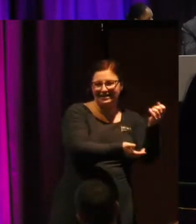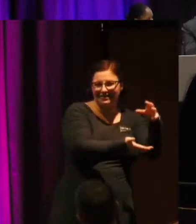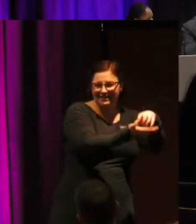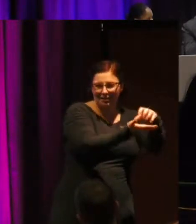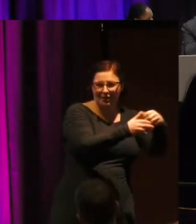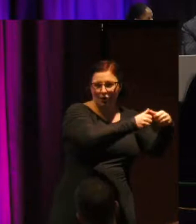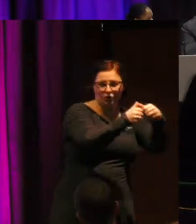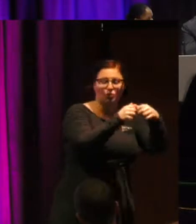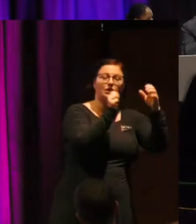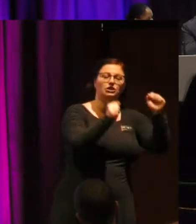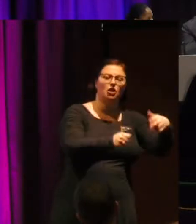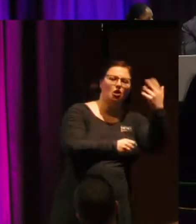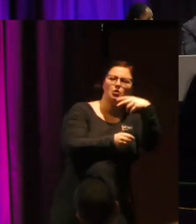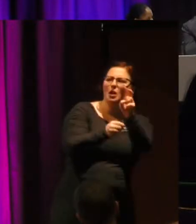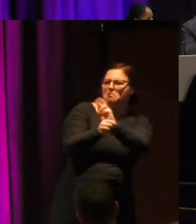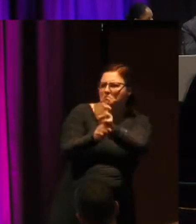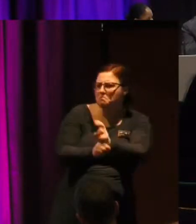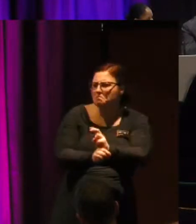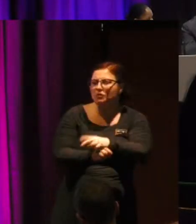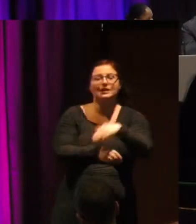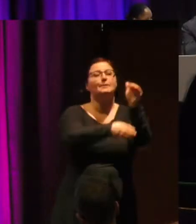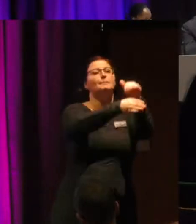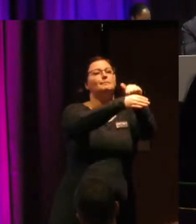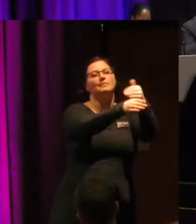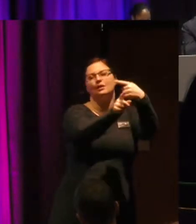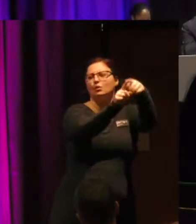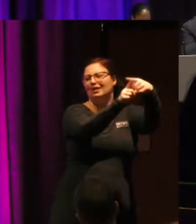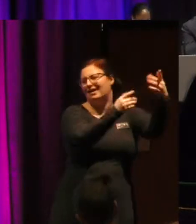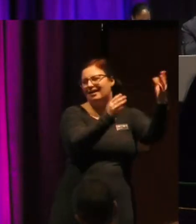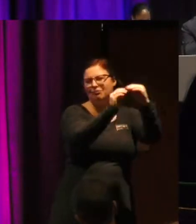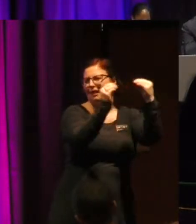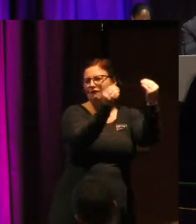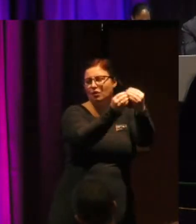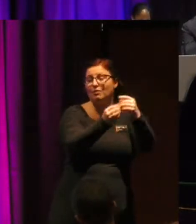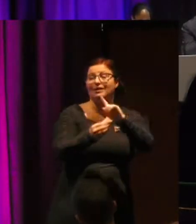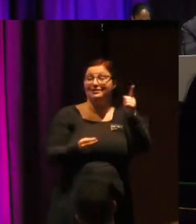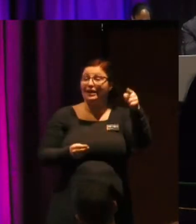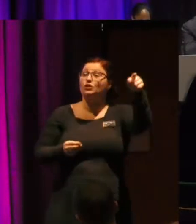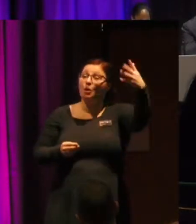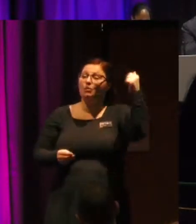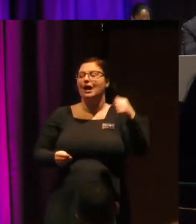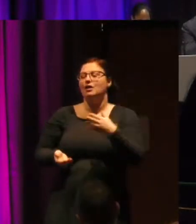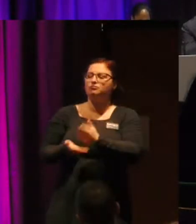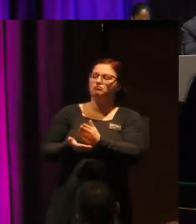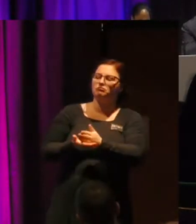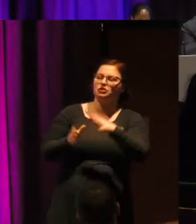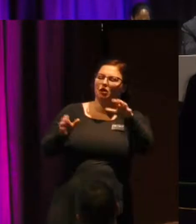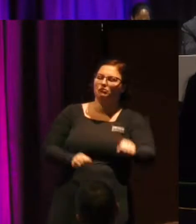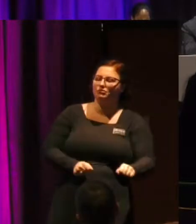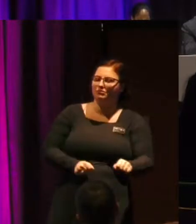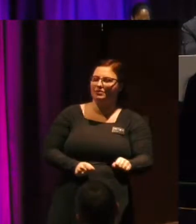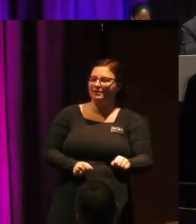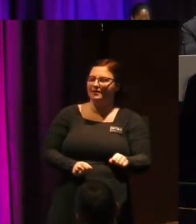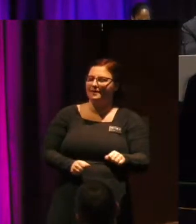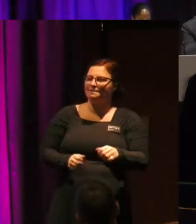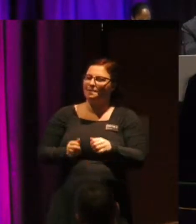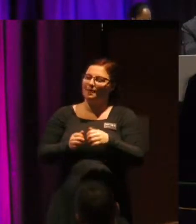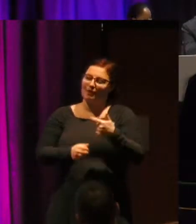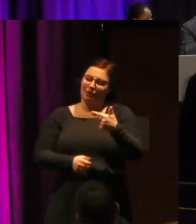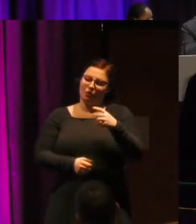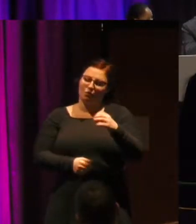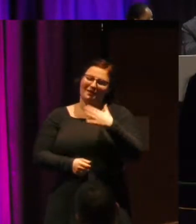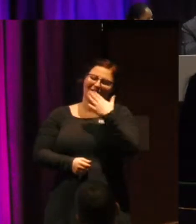social media companies who can then, decide to take down that content. But who do you see has